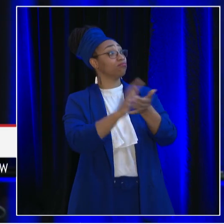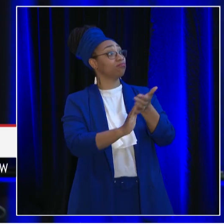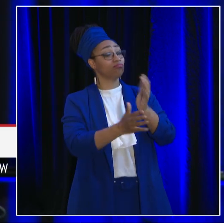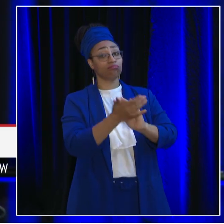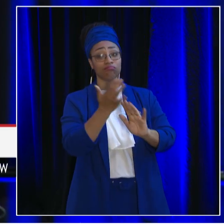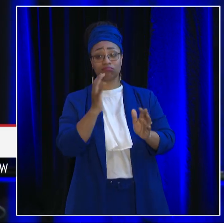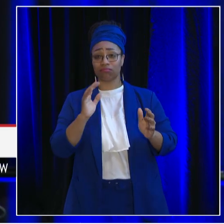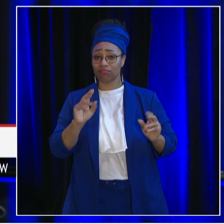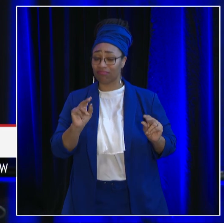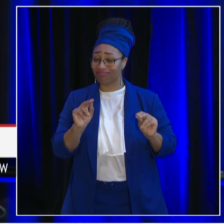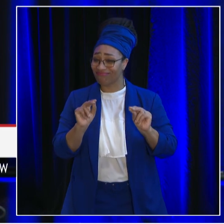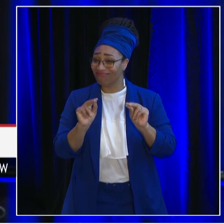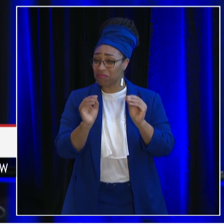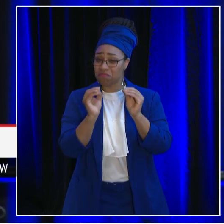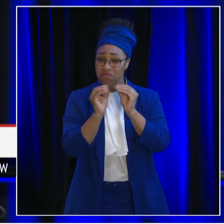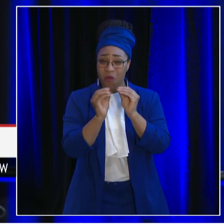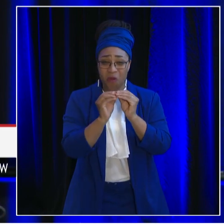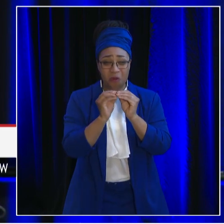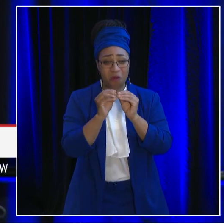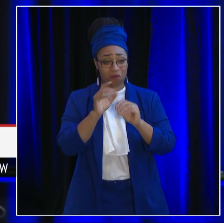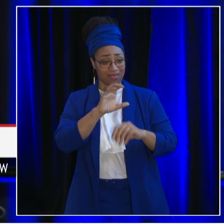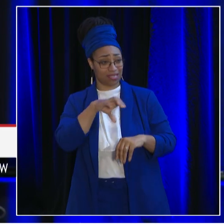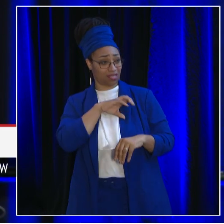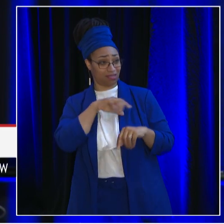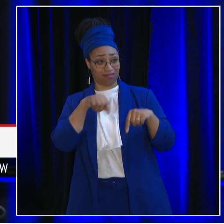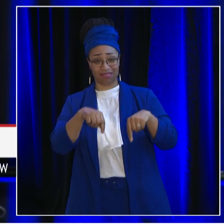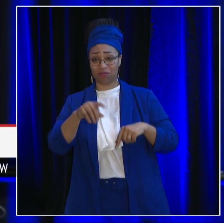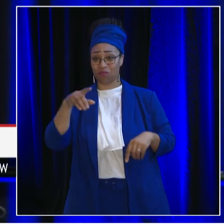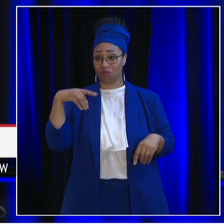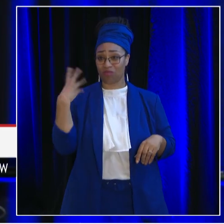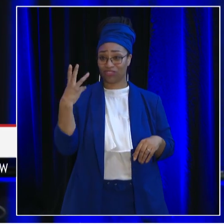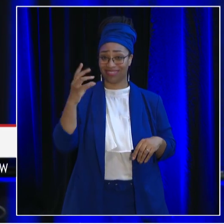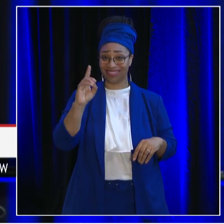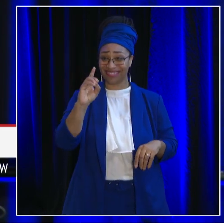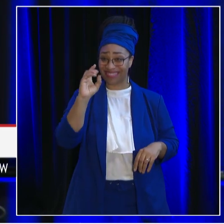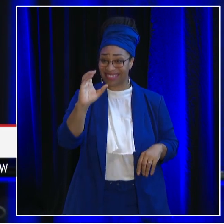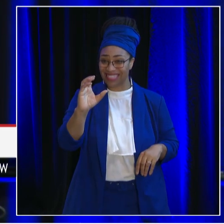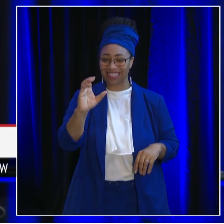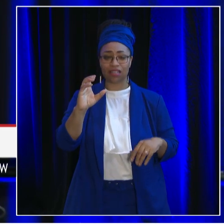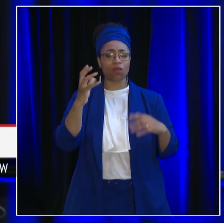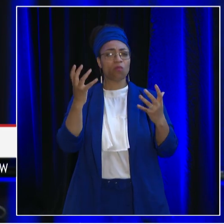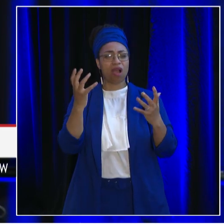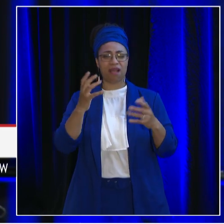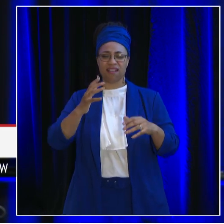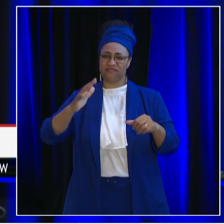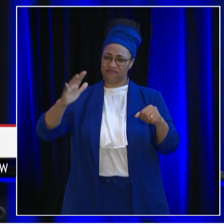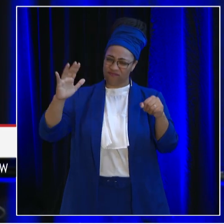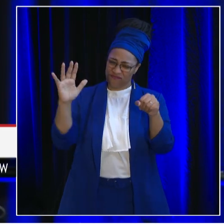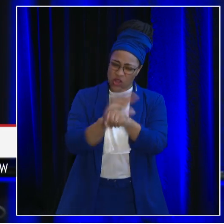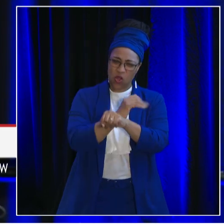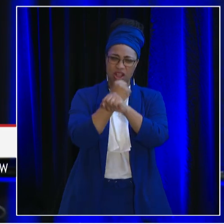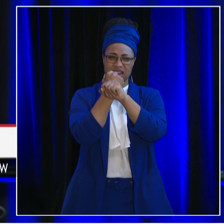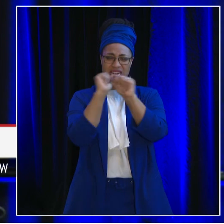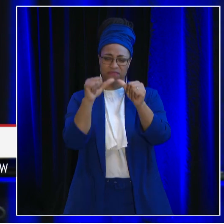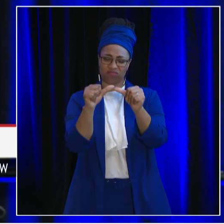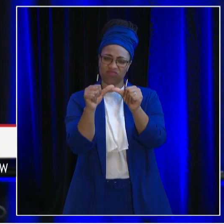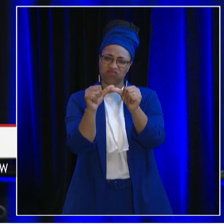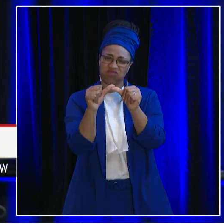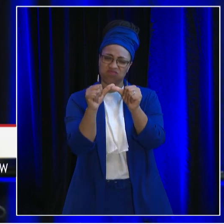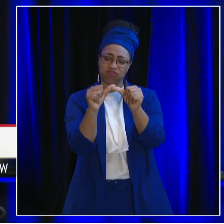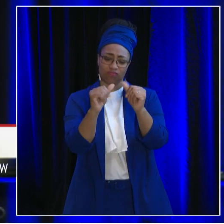this great city of Washington, D.C., till these citizens have full liberty, full equity, full equality,